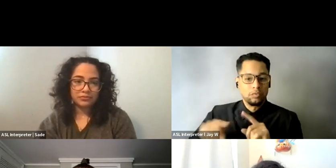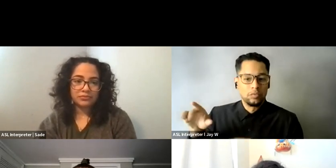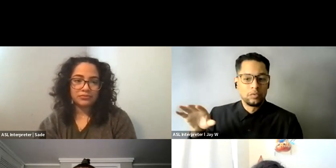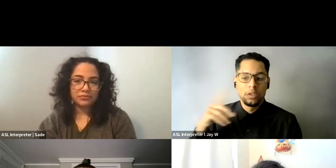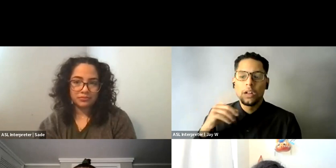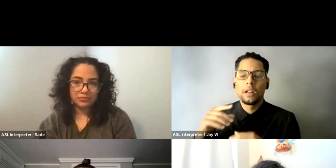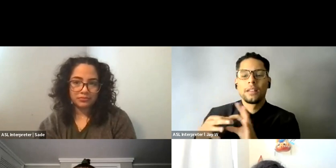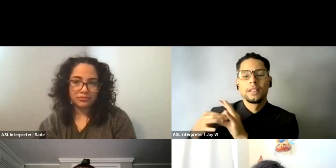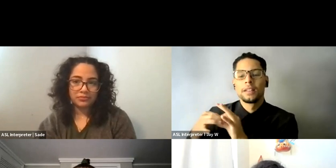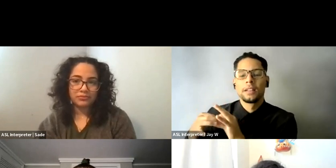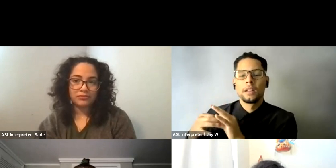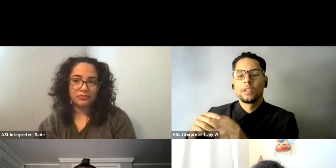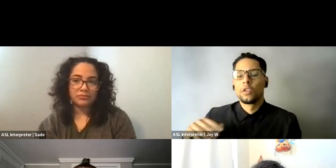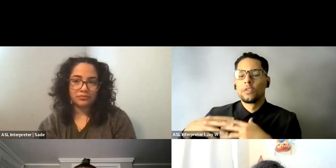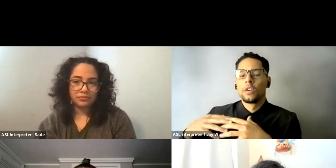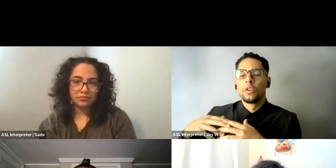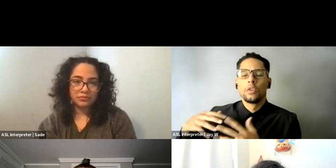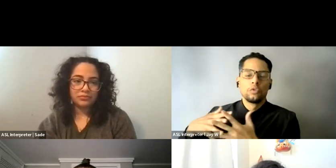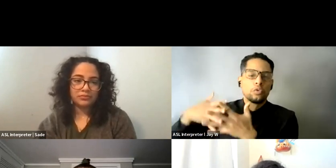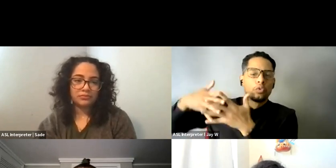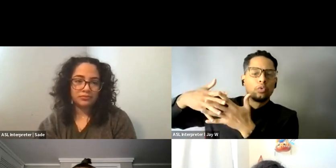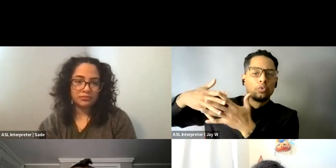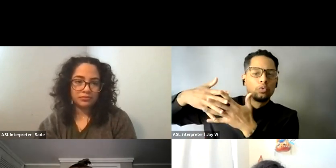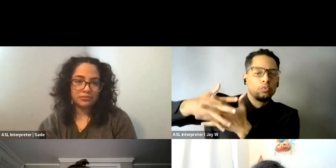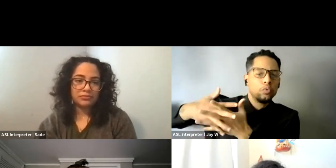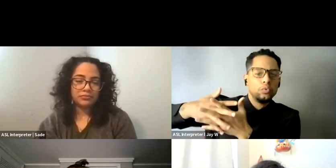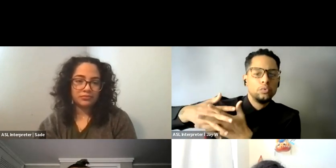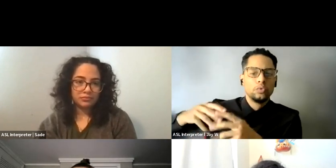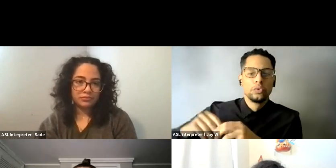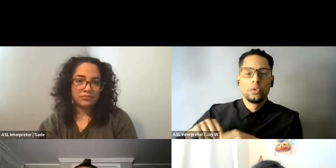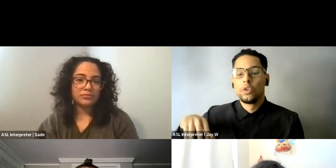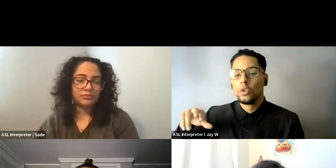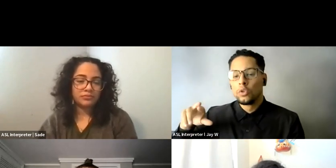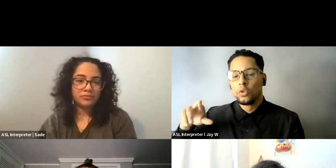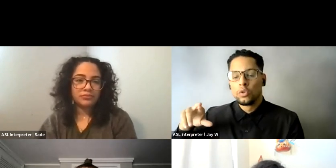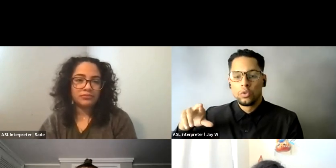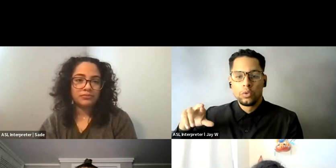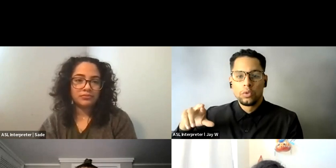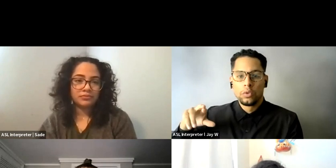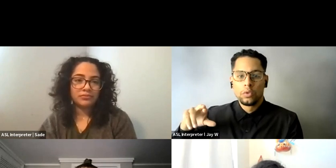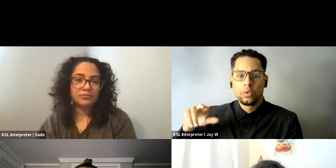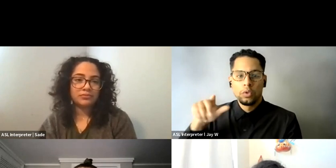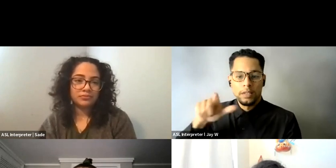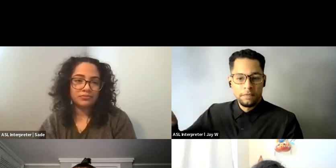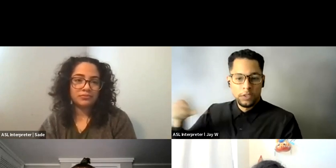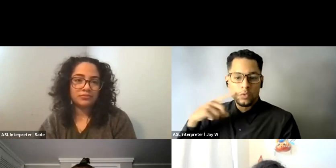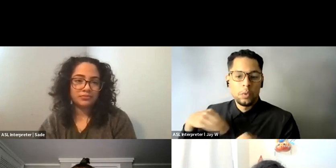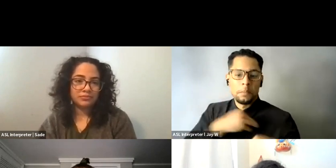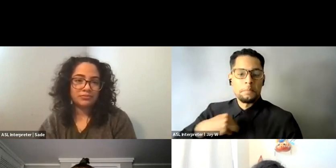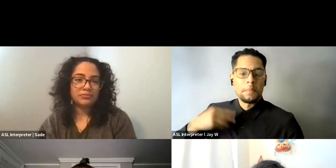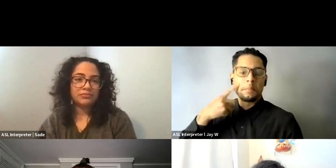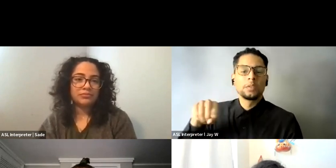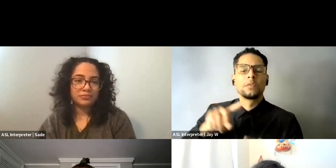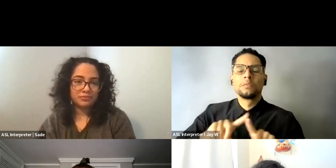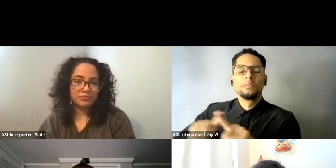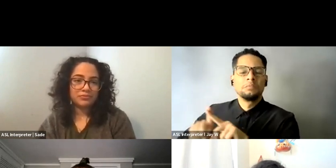affiliate grassroots groups for the thousands of individual members to win human rights and alternatives. I